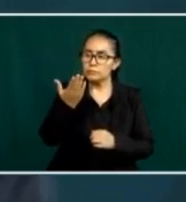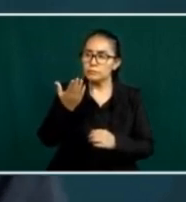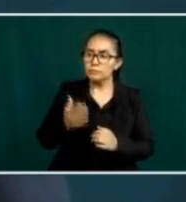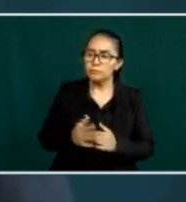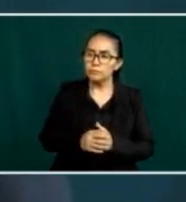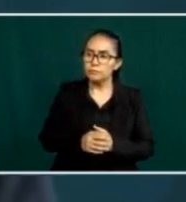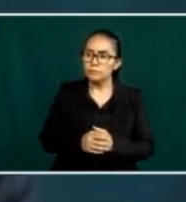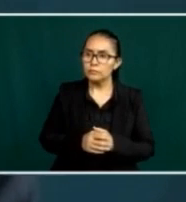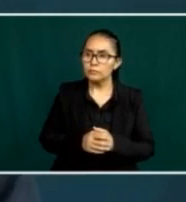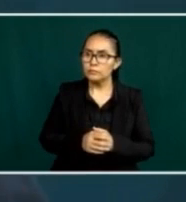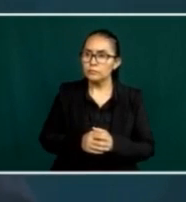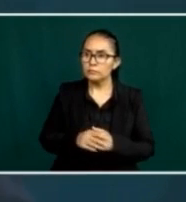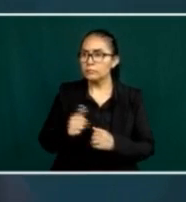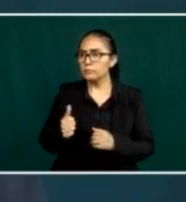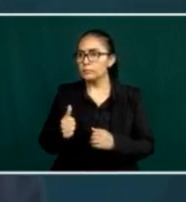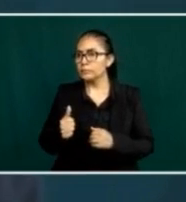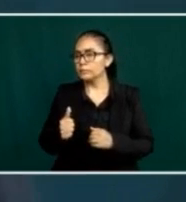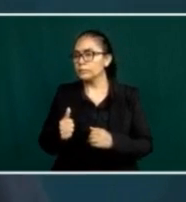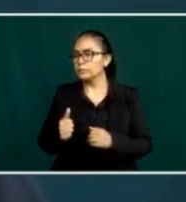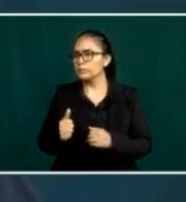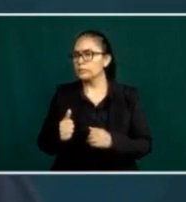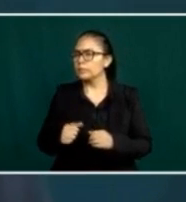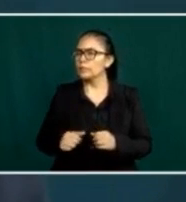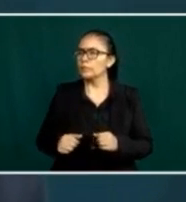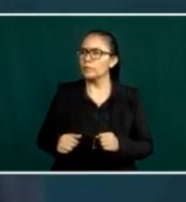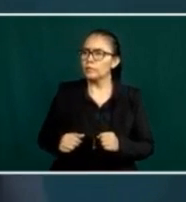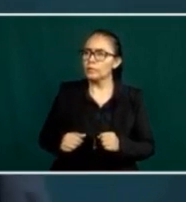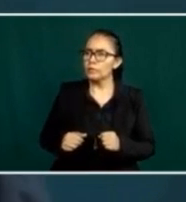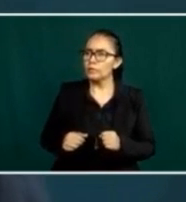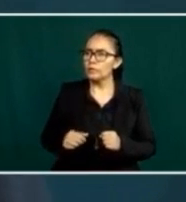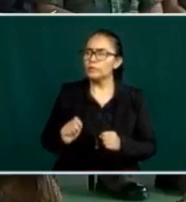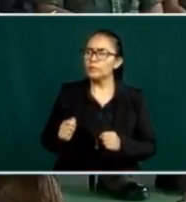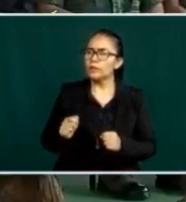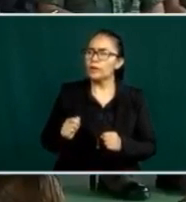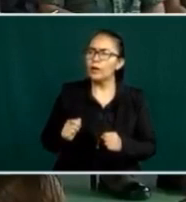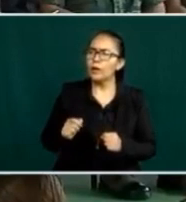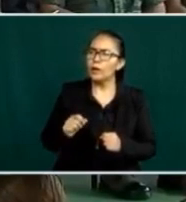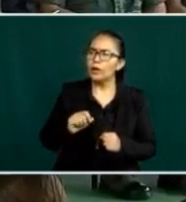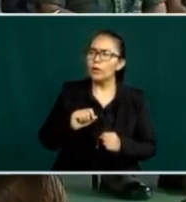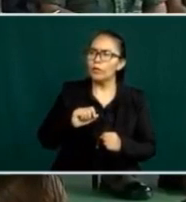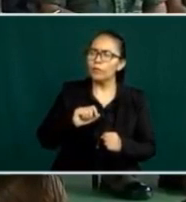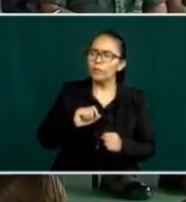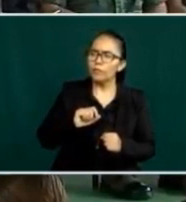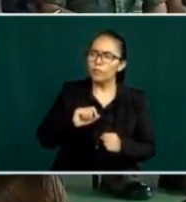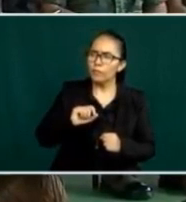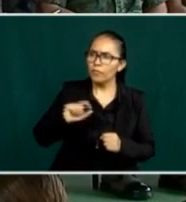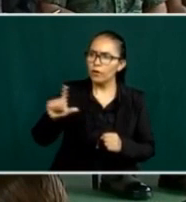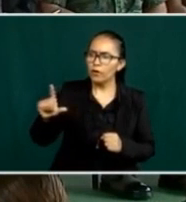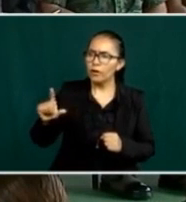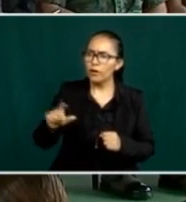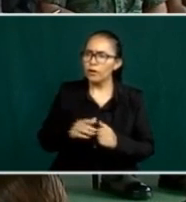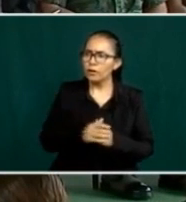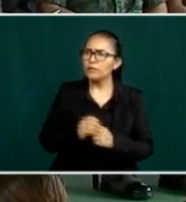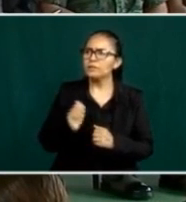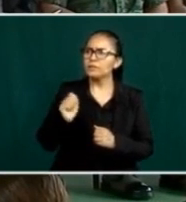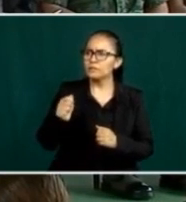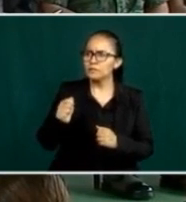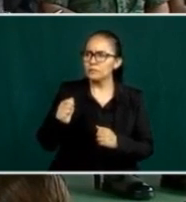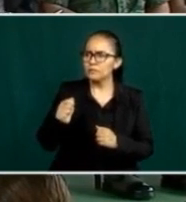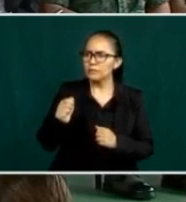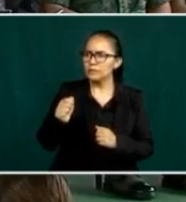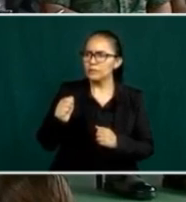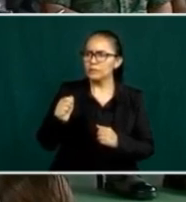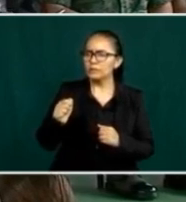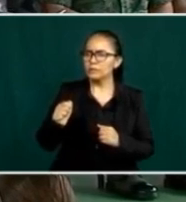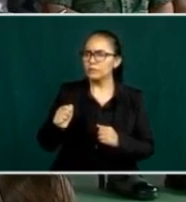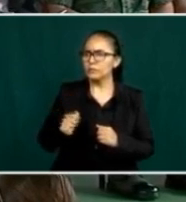They rub their hands together when they talk about recession. What was recession? What